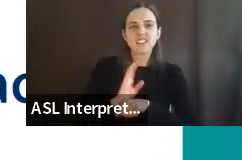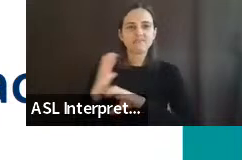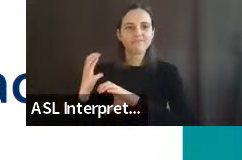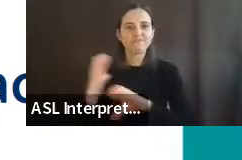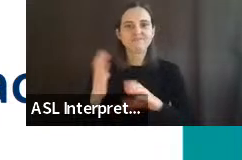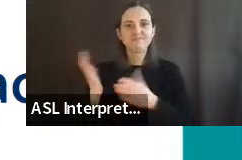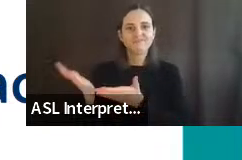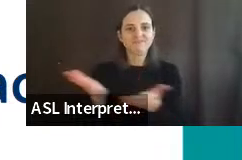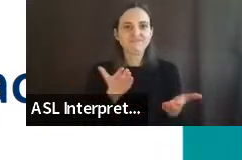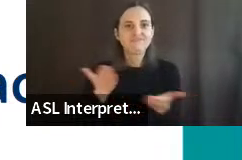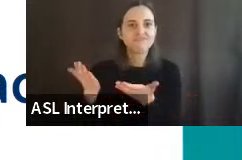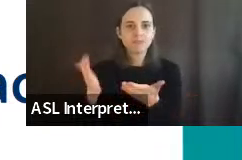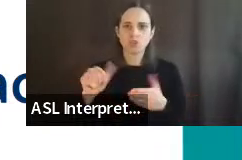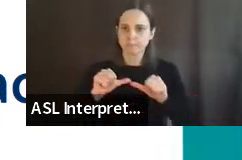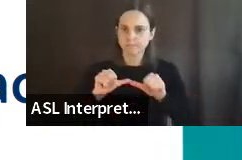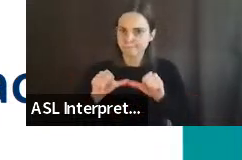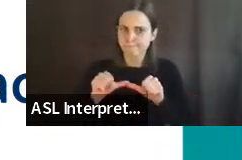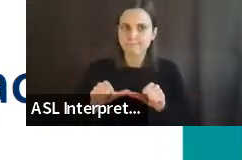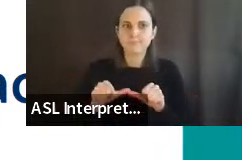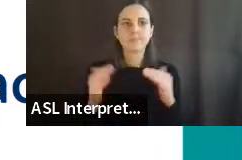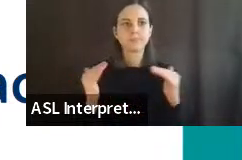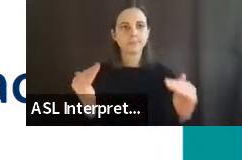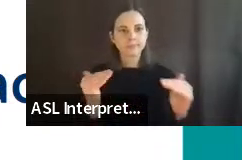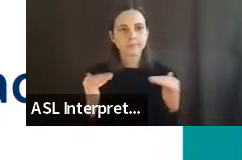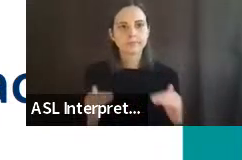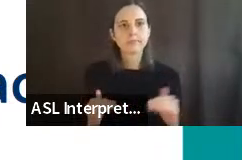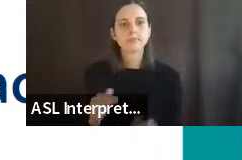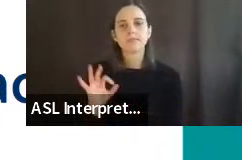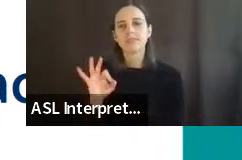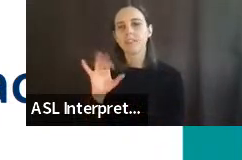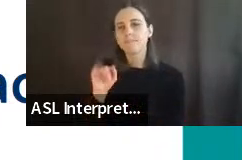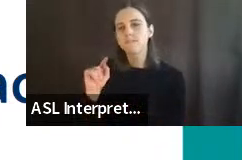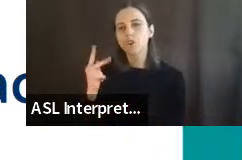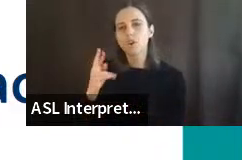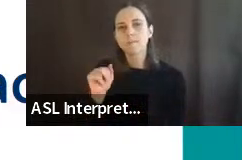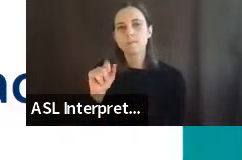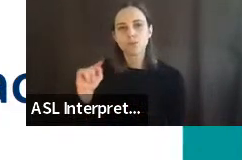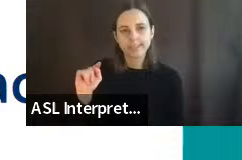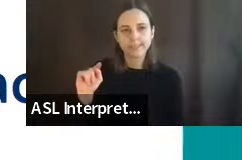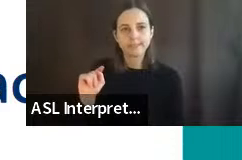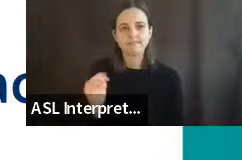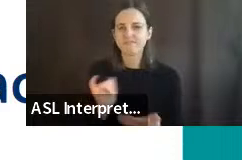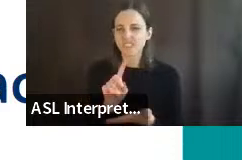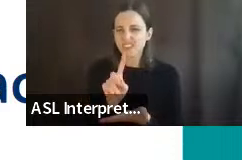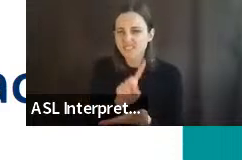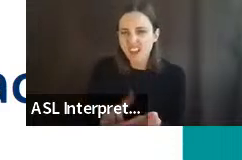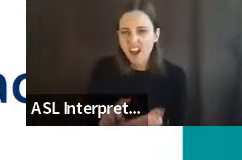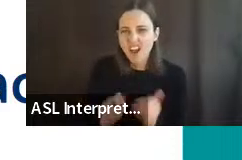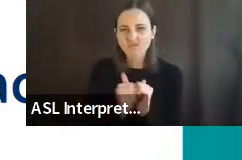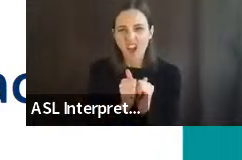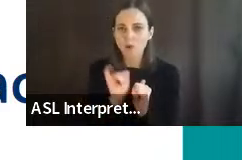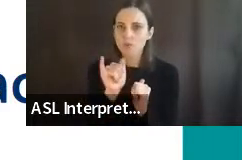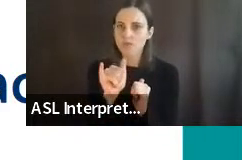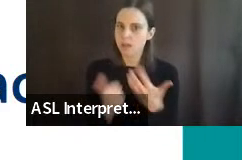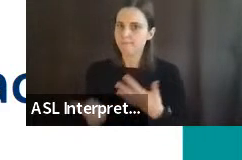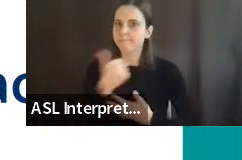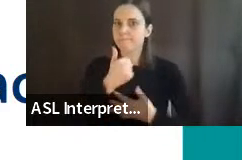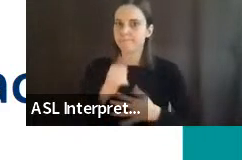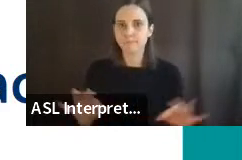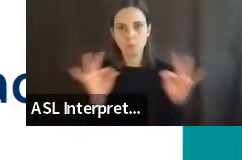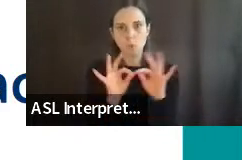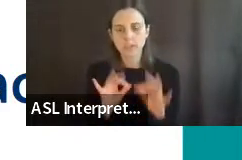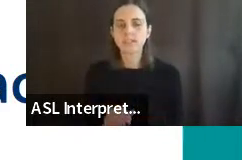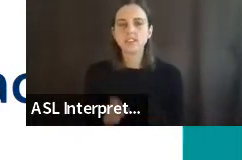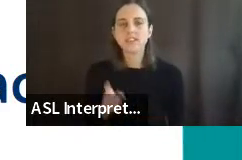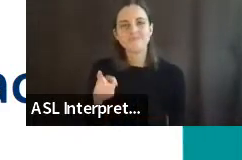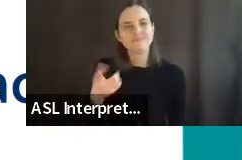size of the bridge footprint over Hayden Island should be considered a major component of the design. And I think you heard from Greg that this is one of